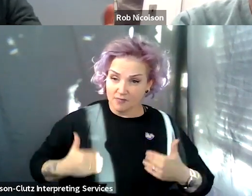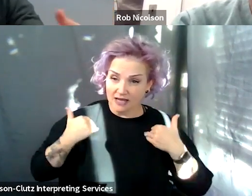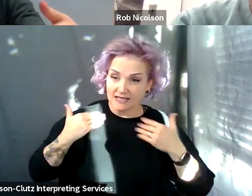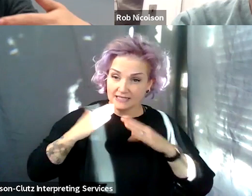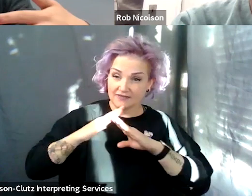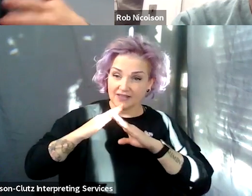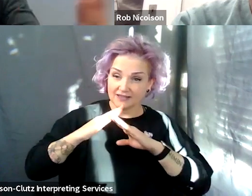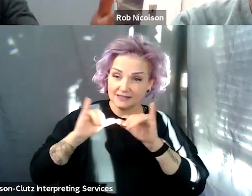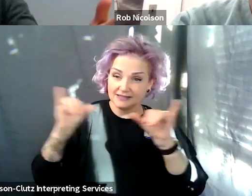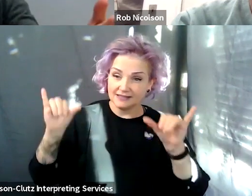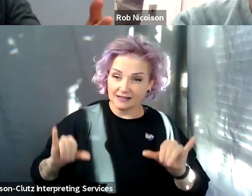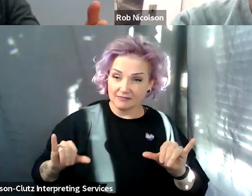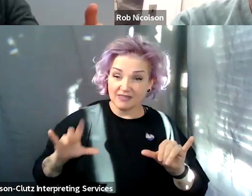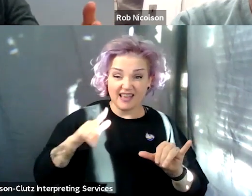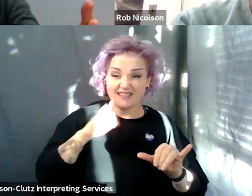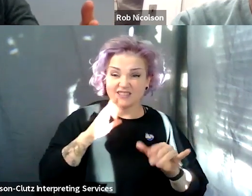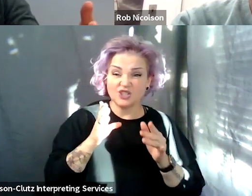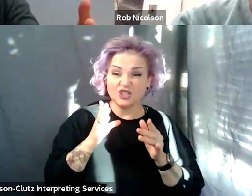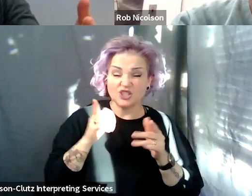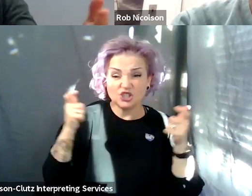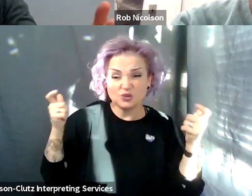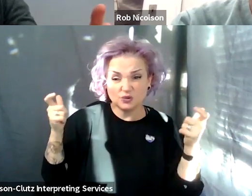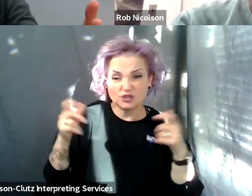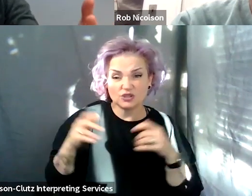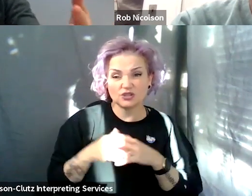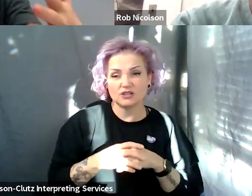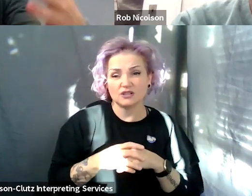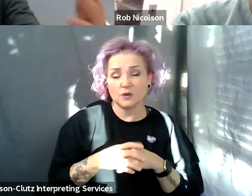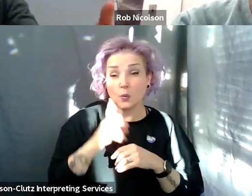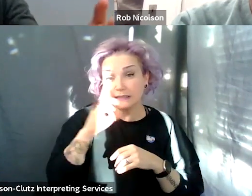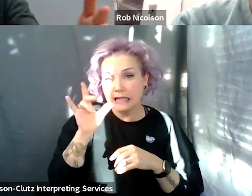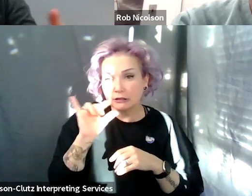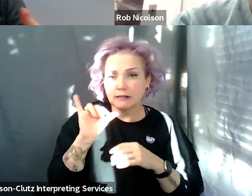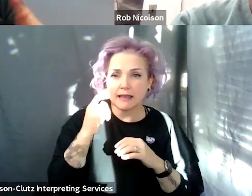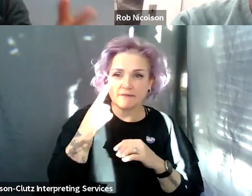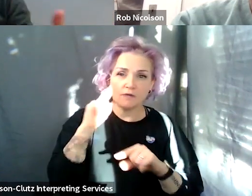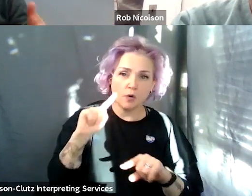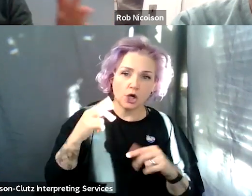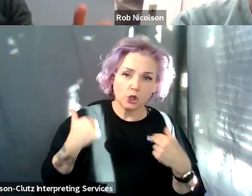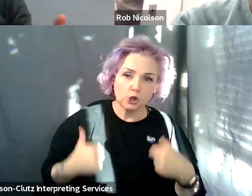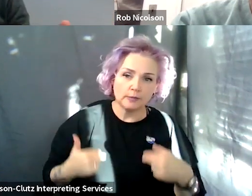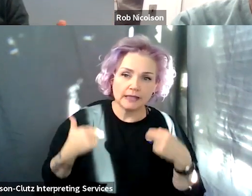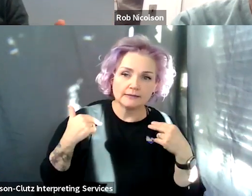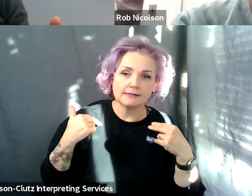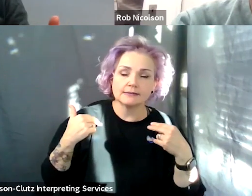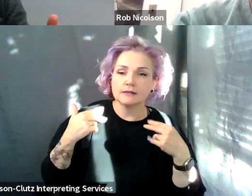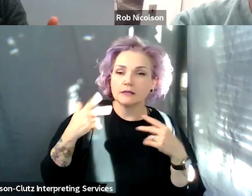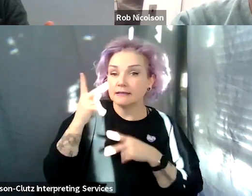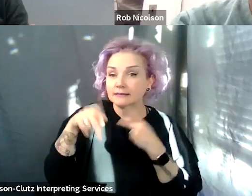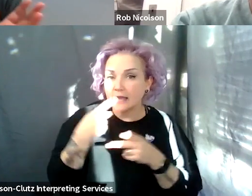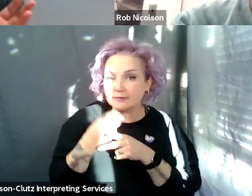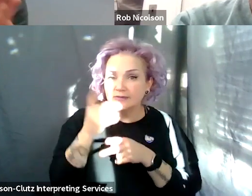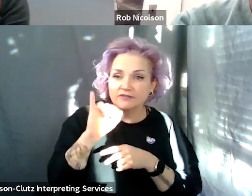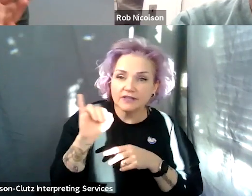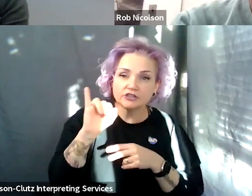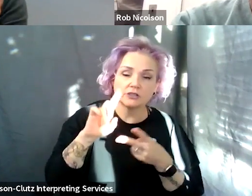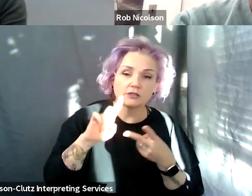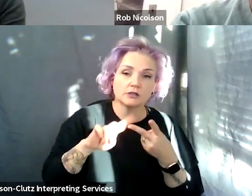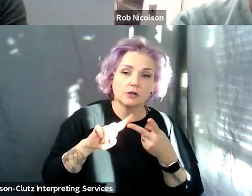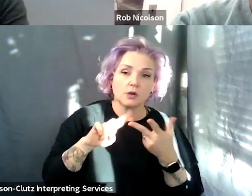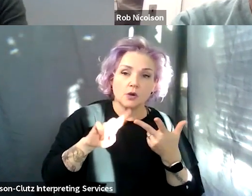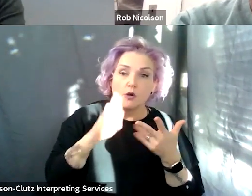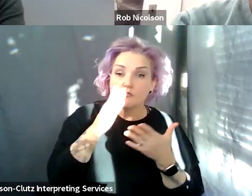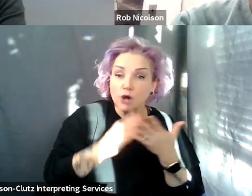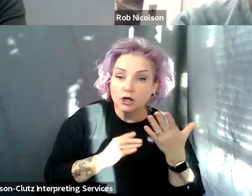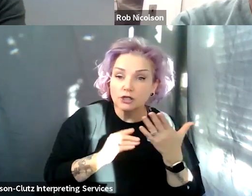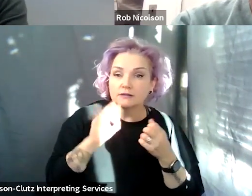its own. How does this actually look in humans with the infection? What are the different components of the immune response? Which of these